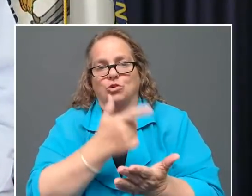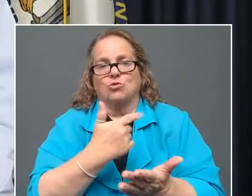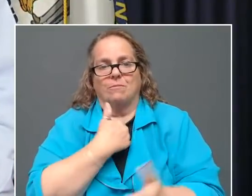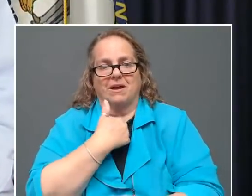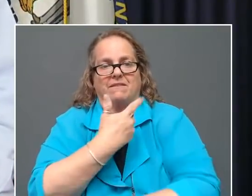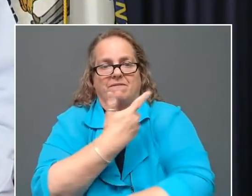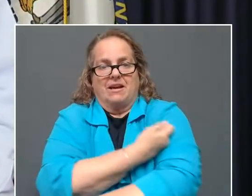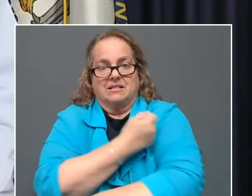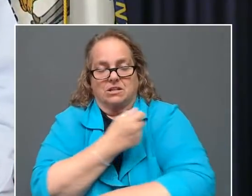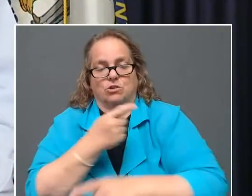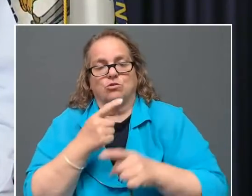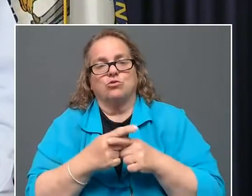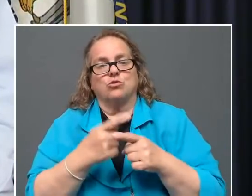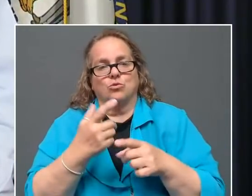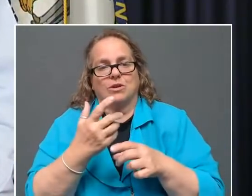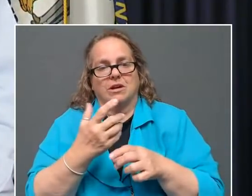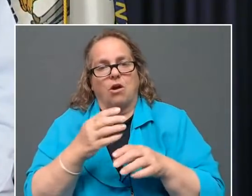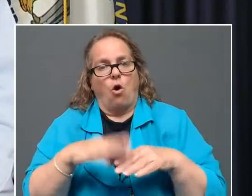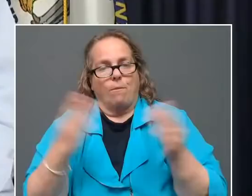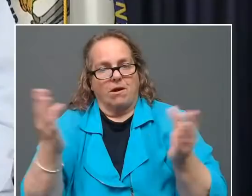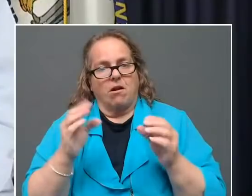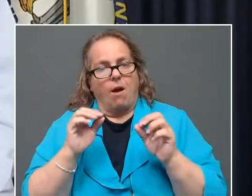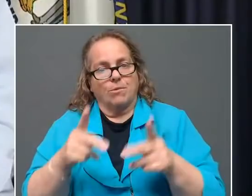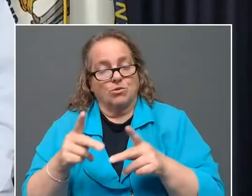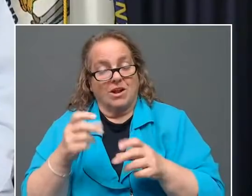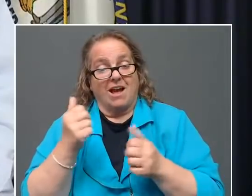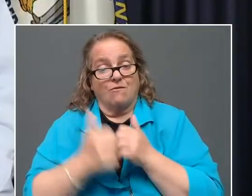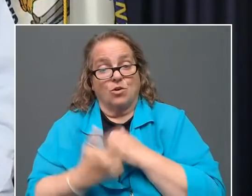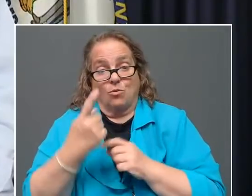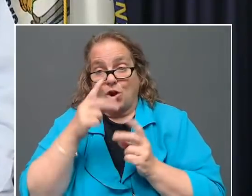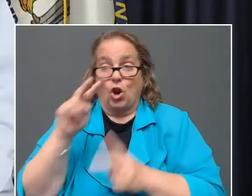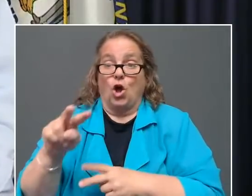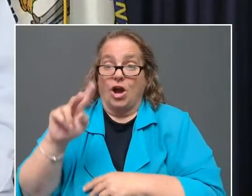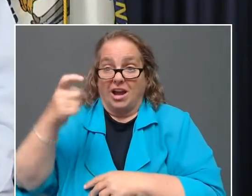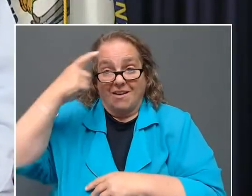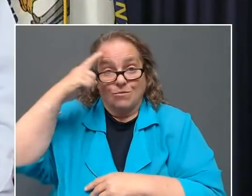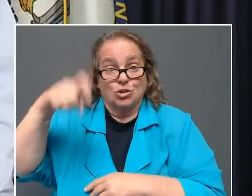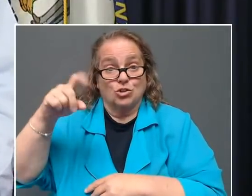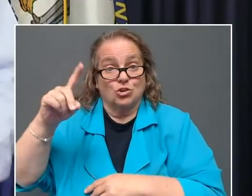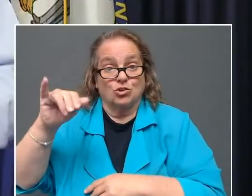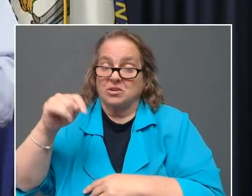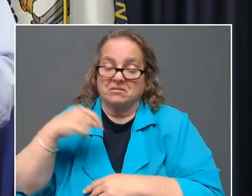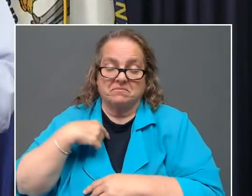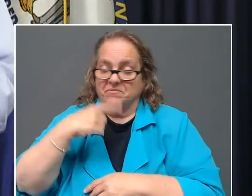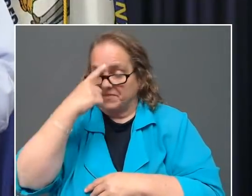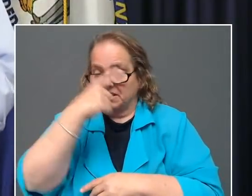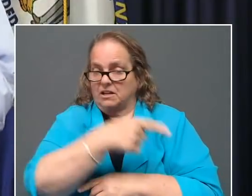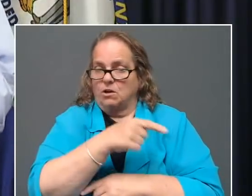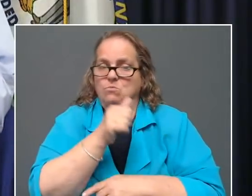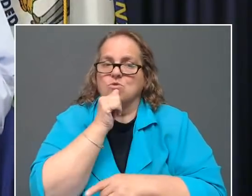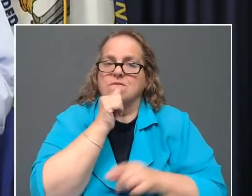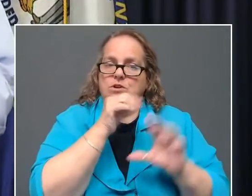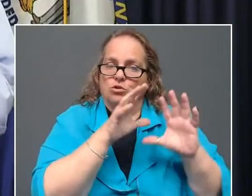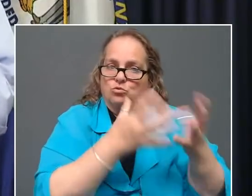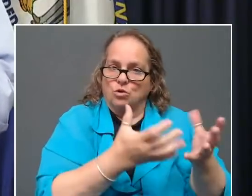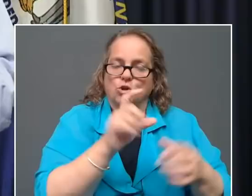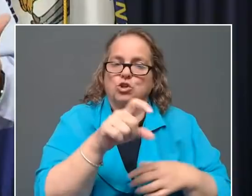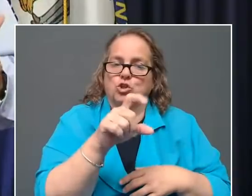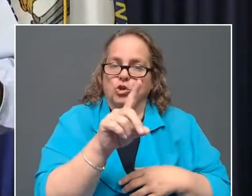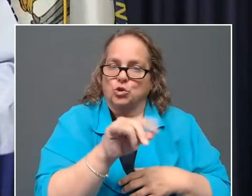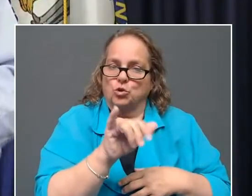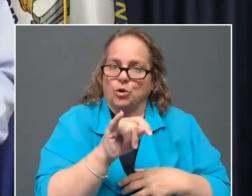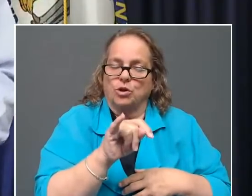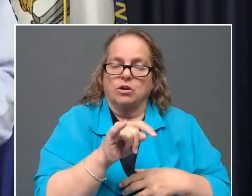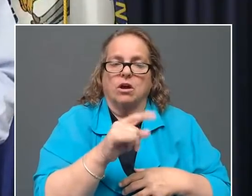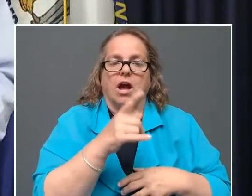everybody's focused on government, I think the private sector and the way that it innovates is going to want to know who's fully protected and